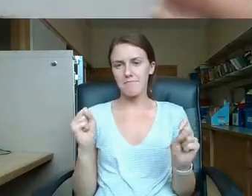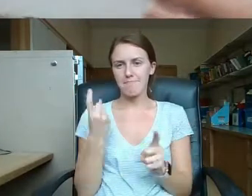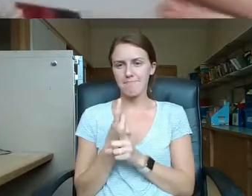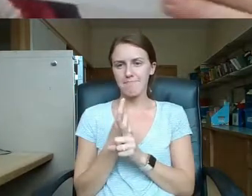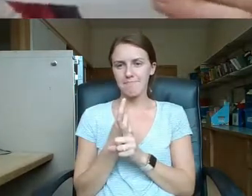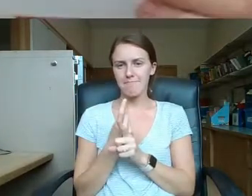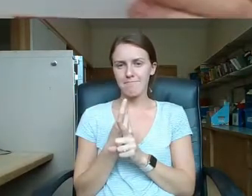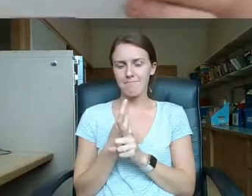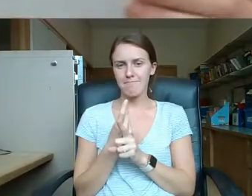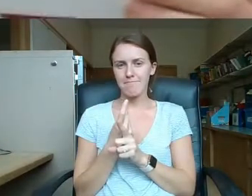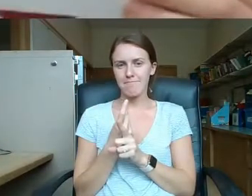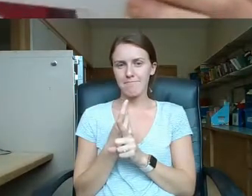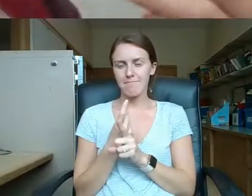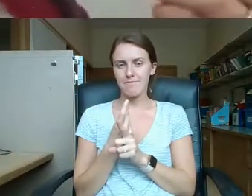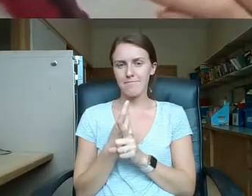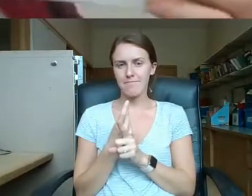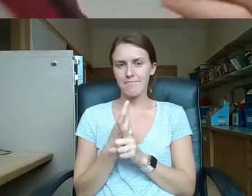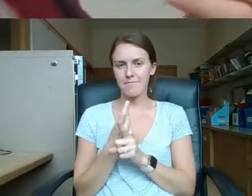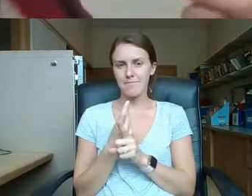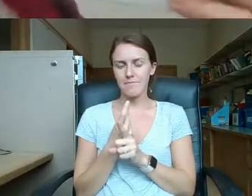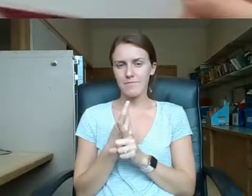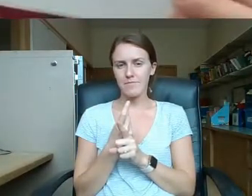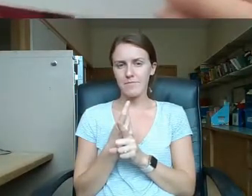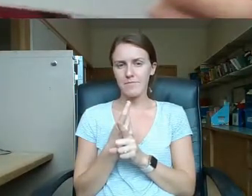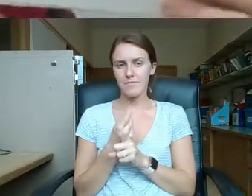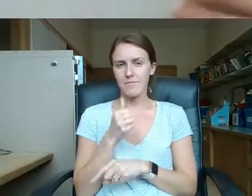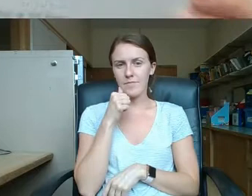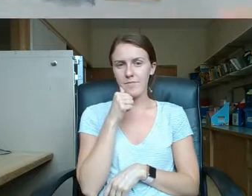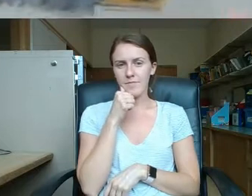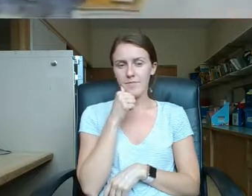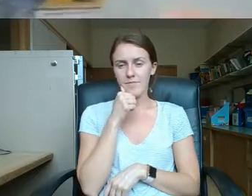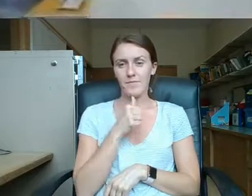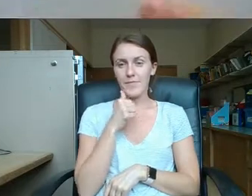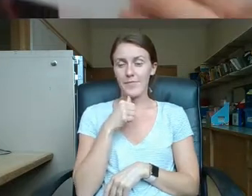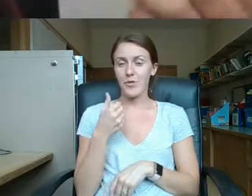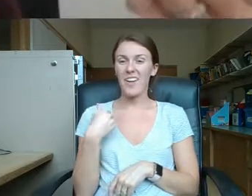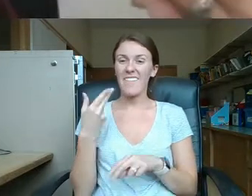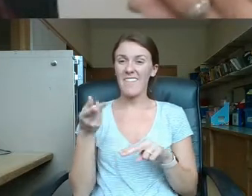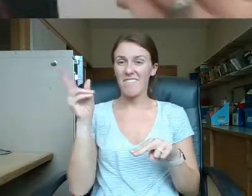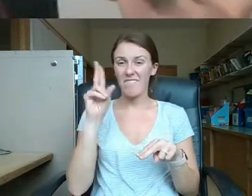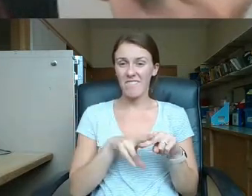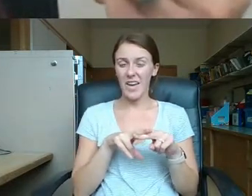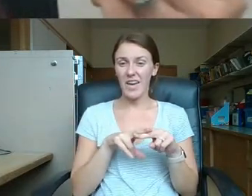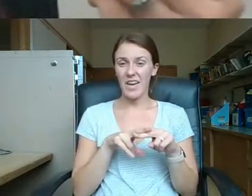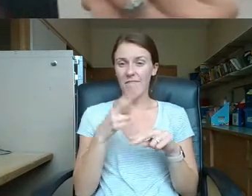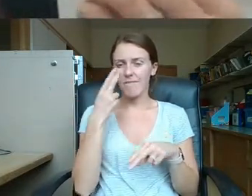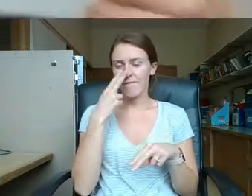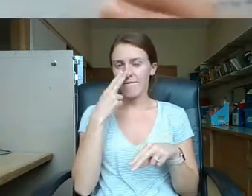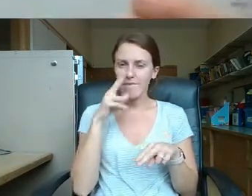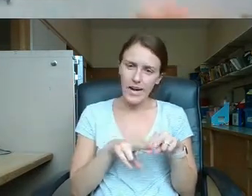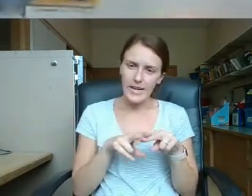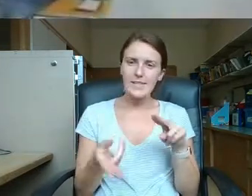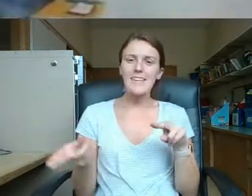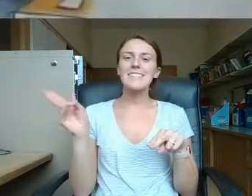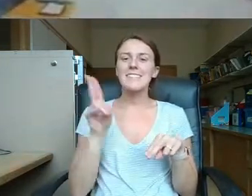and have fun with them. So she's having fun sitting there waiting in the laundromat. It's really busy. It was a very busy